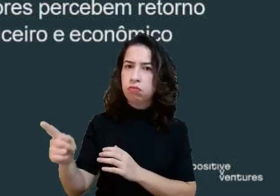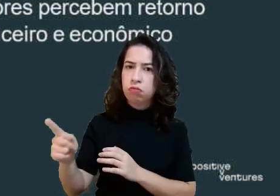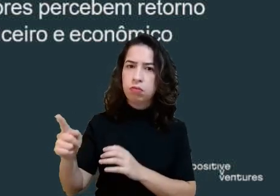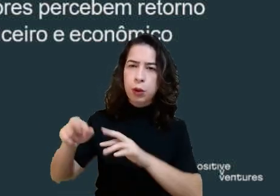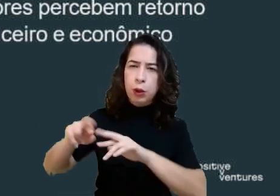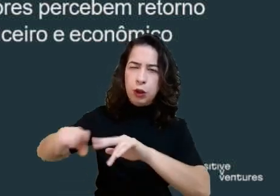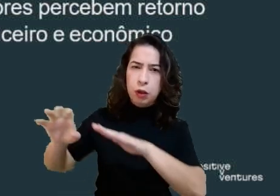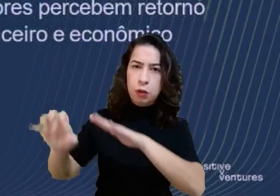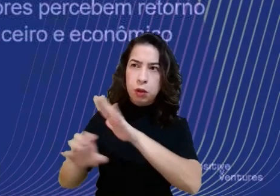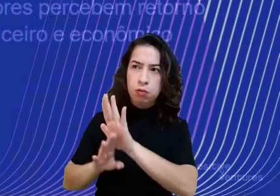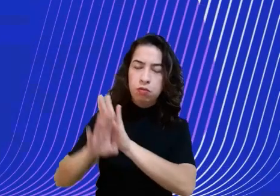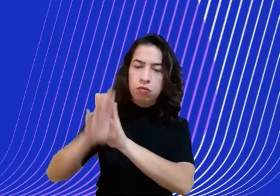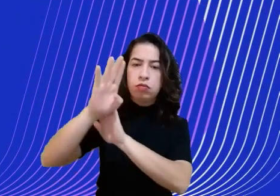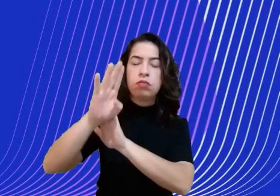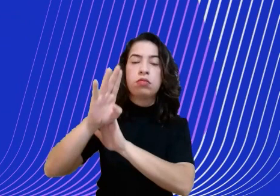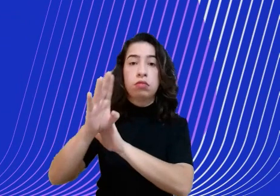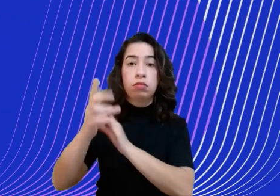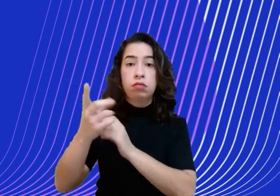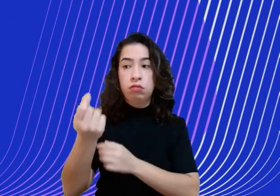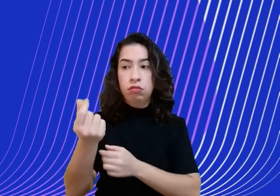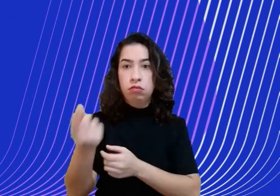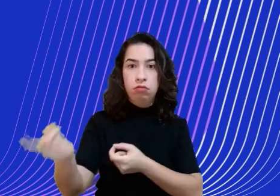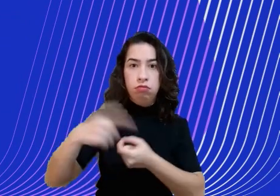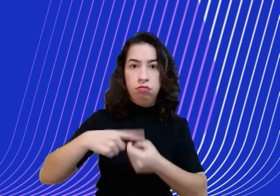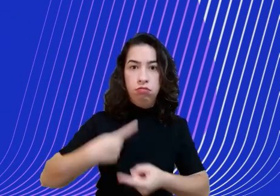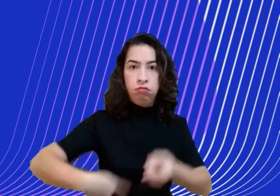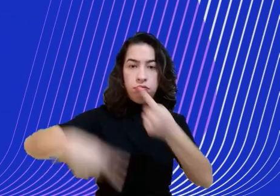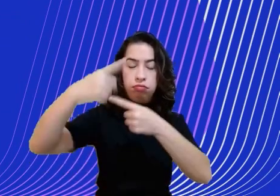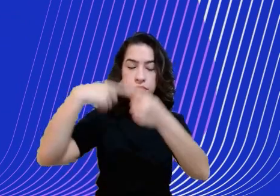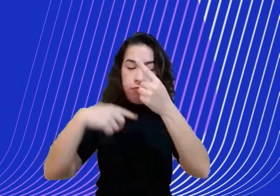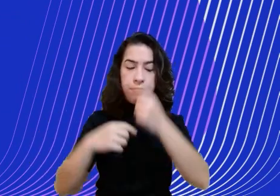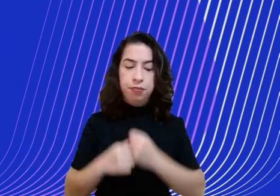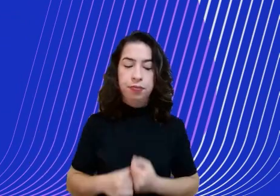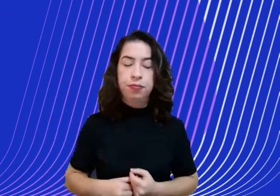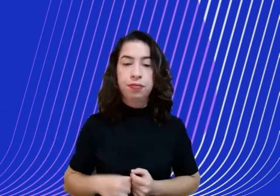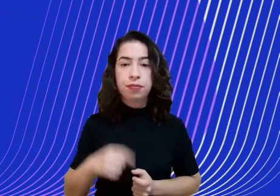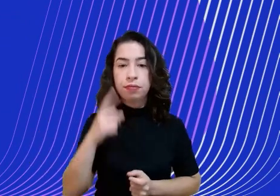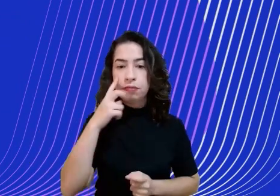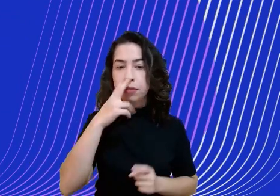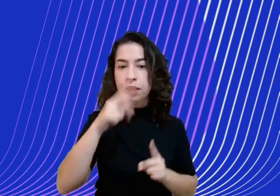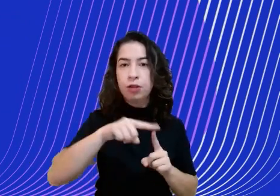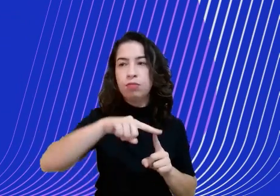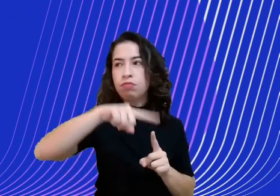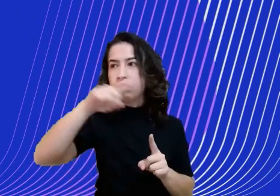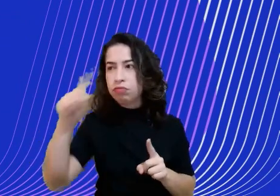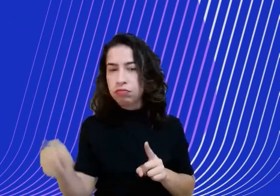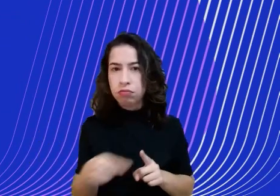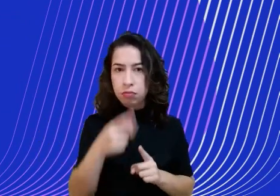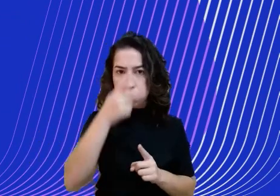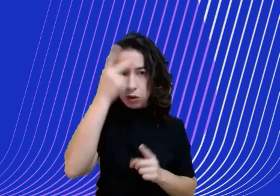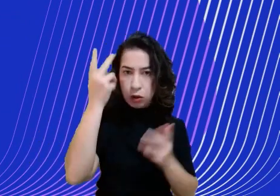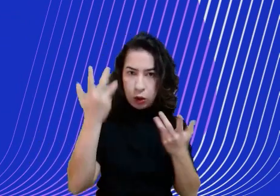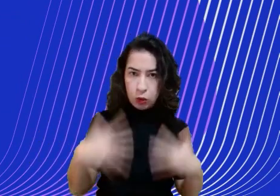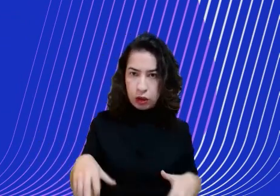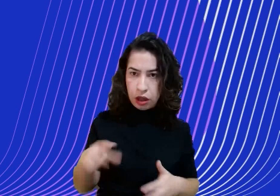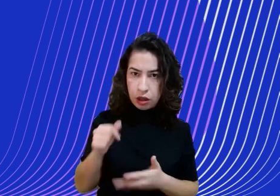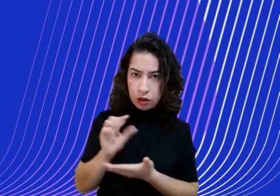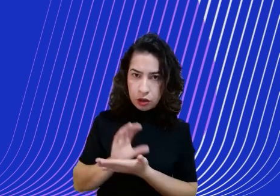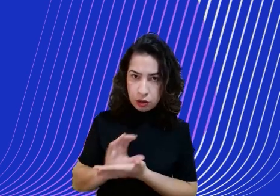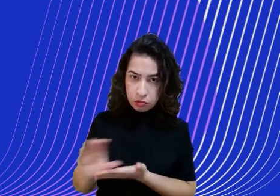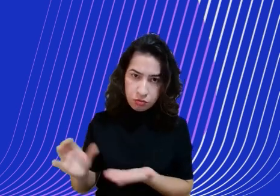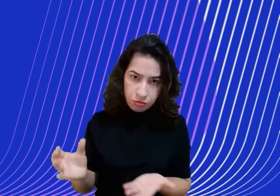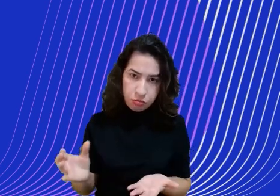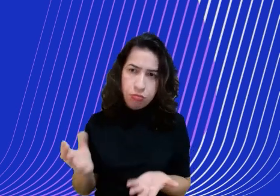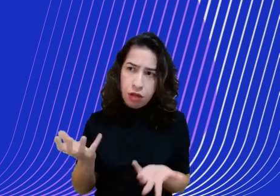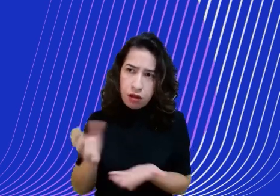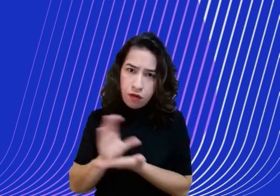markets, they deliver a financial return. So to me, it's an amazing cycle. If you want, who doesn't want to invest,